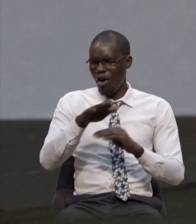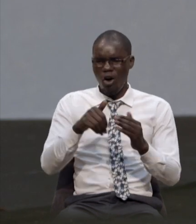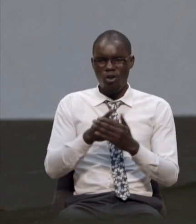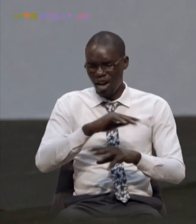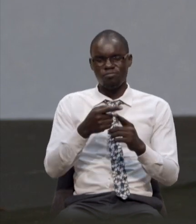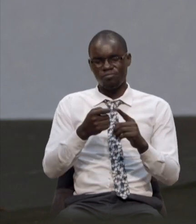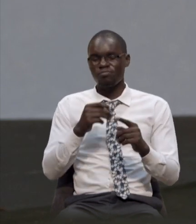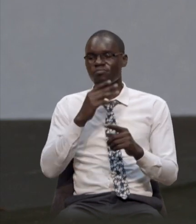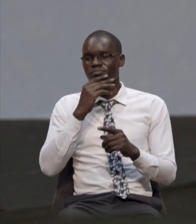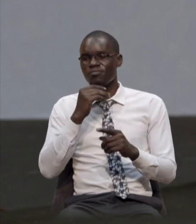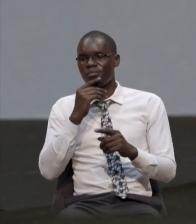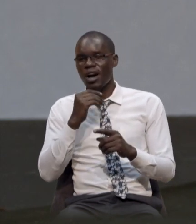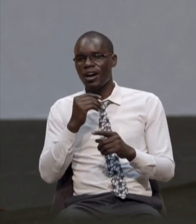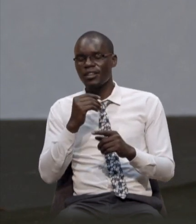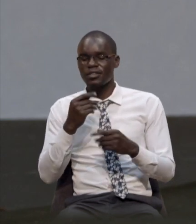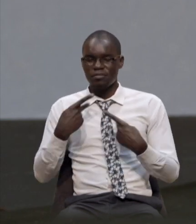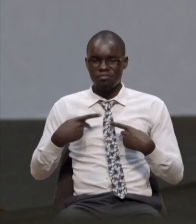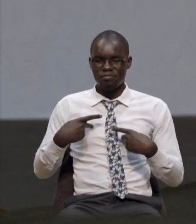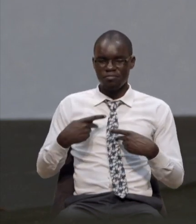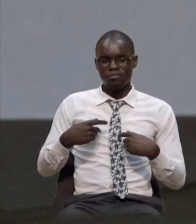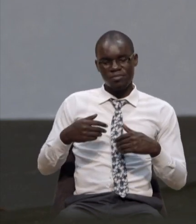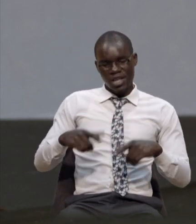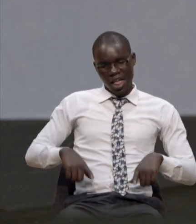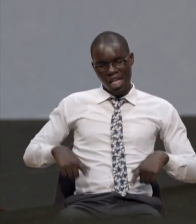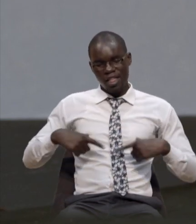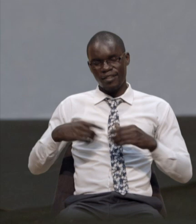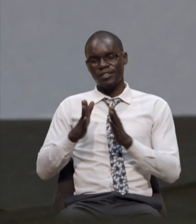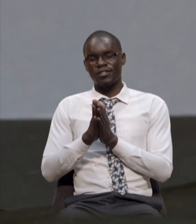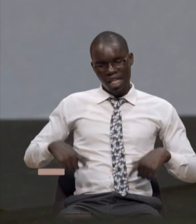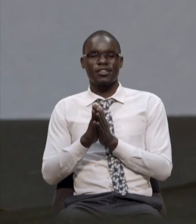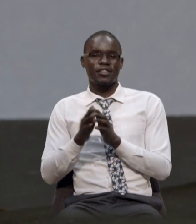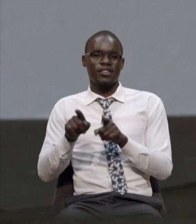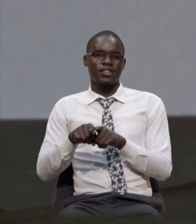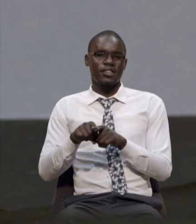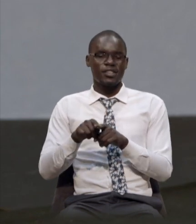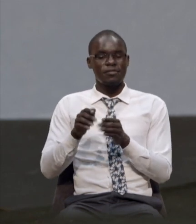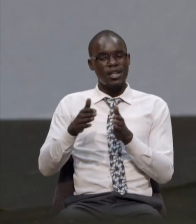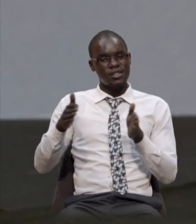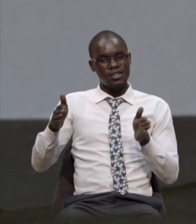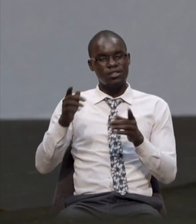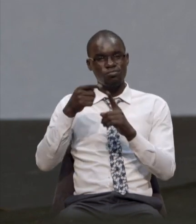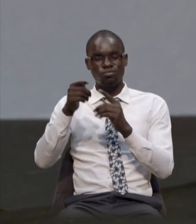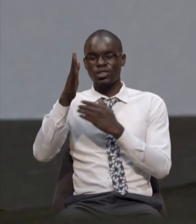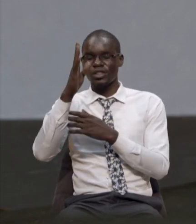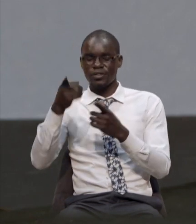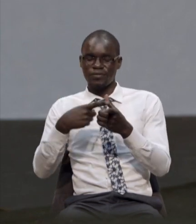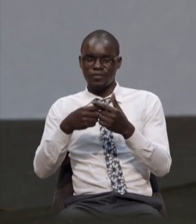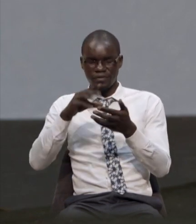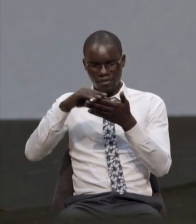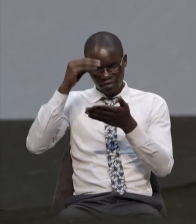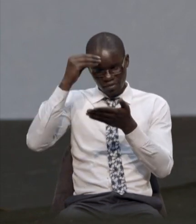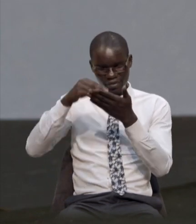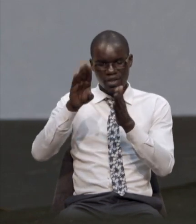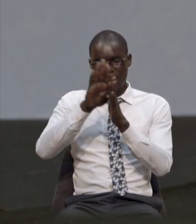starting from man, those people that we live with, and then we extend it to God. And remember, we want to find out what the Bible tells us about